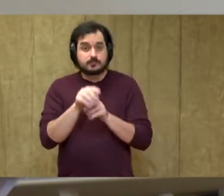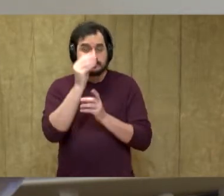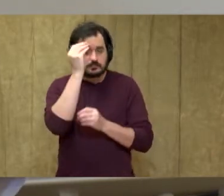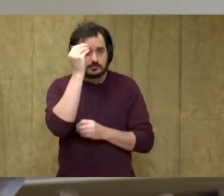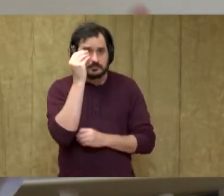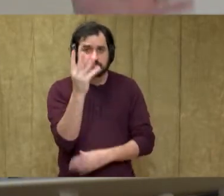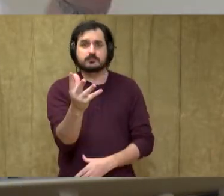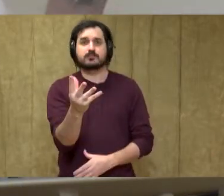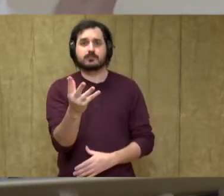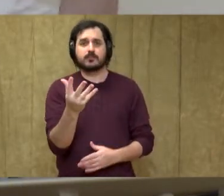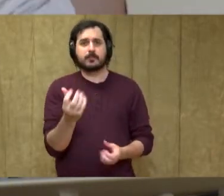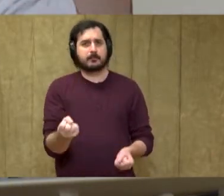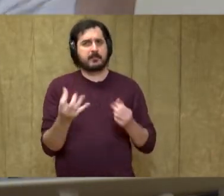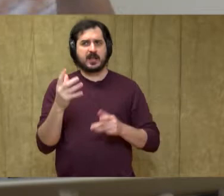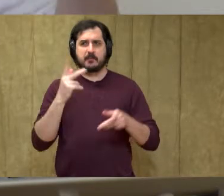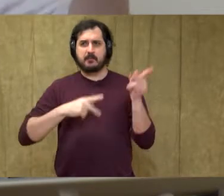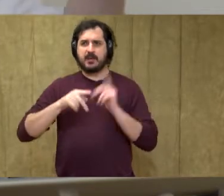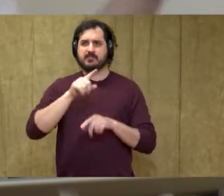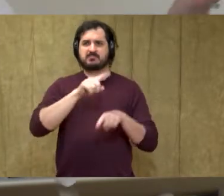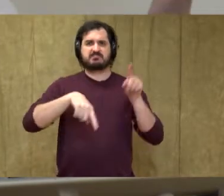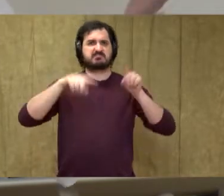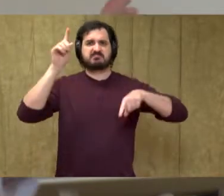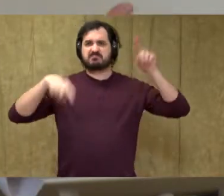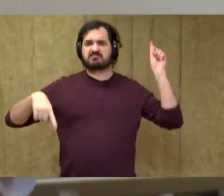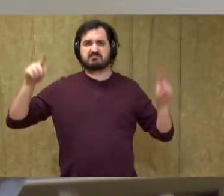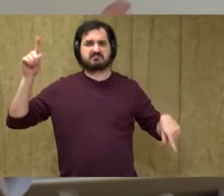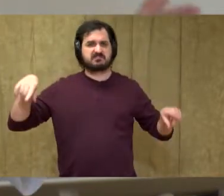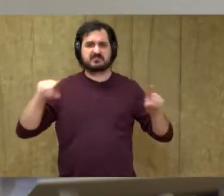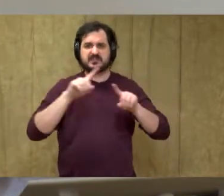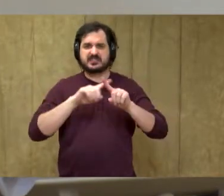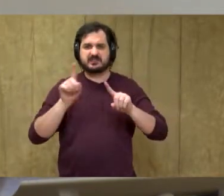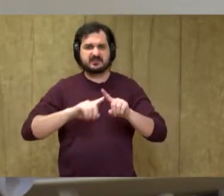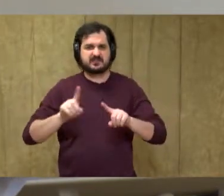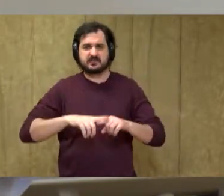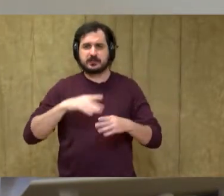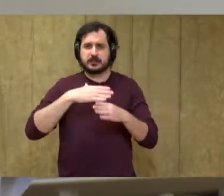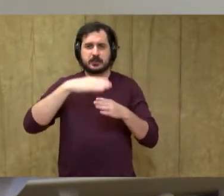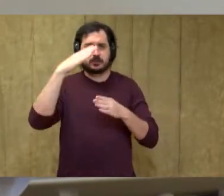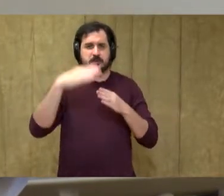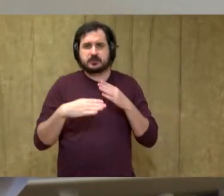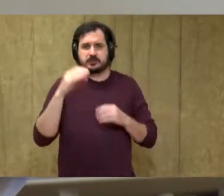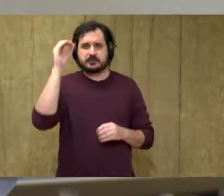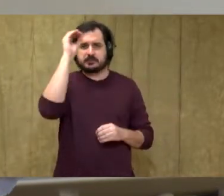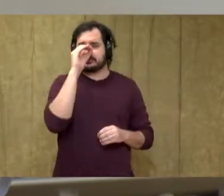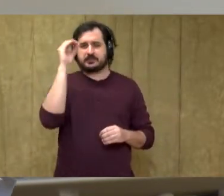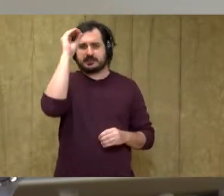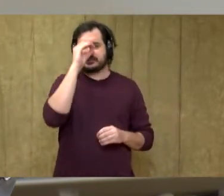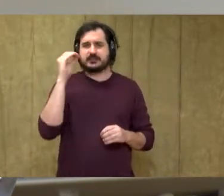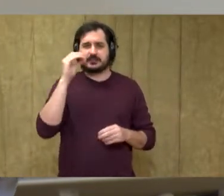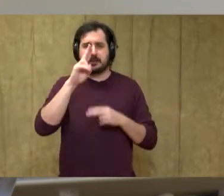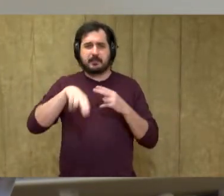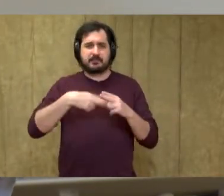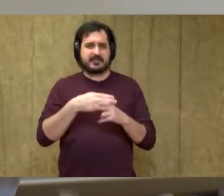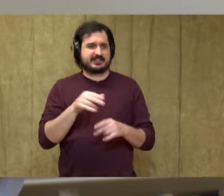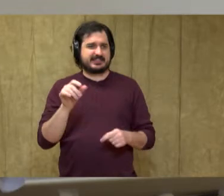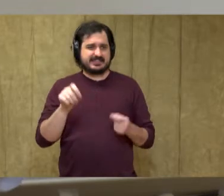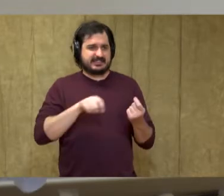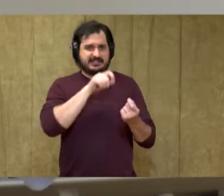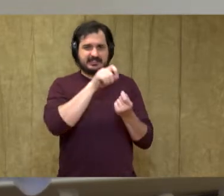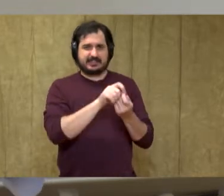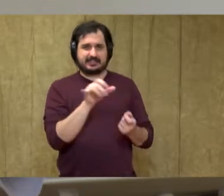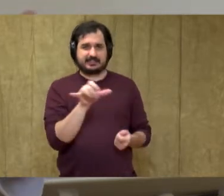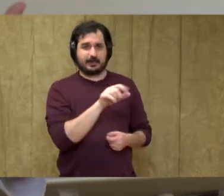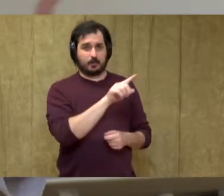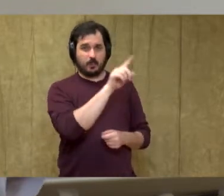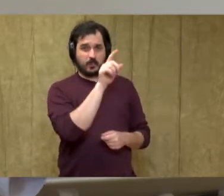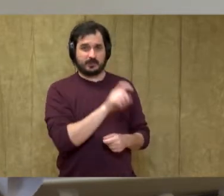or question. So don't feel too bad if you don't have the exact same inference or conclusion that your neighbor,